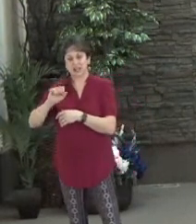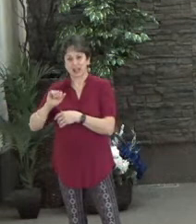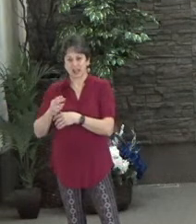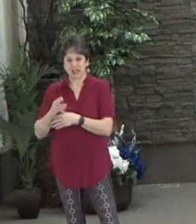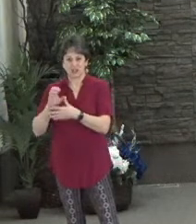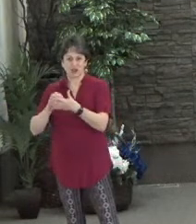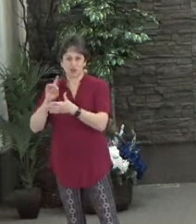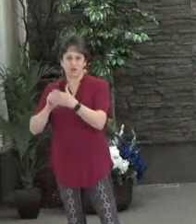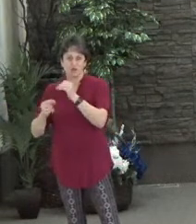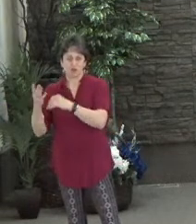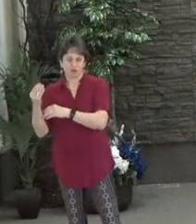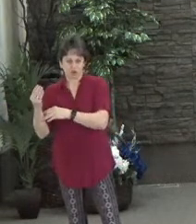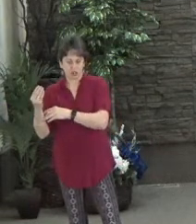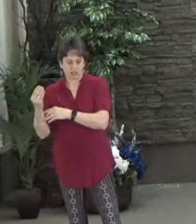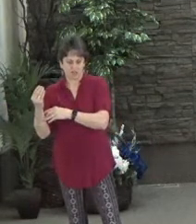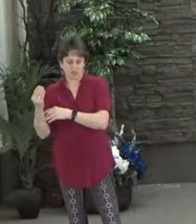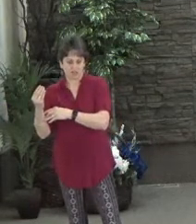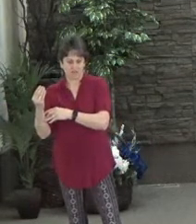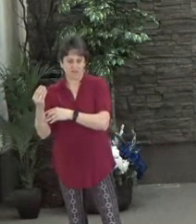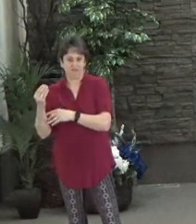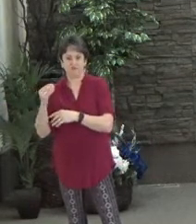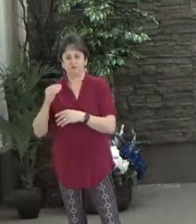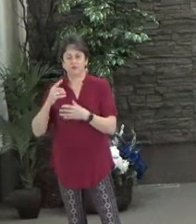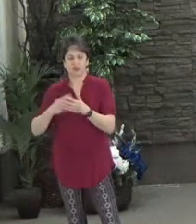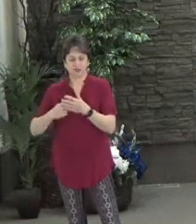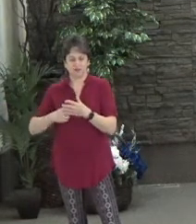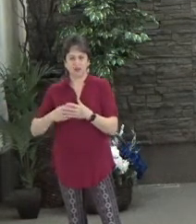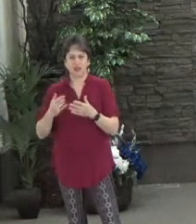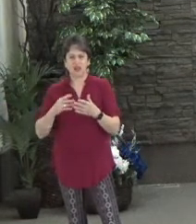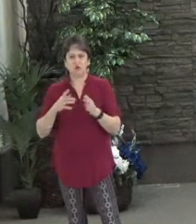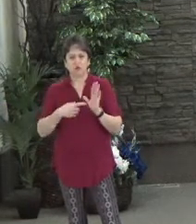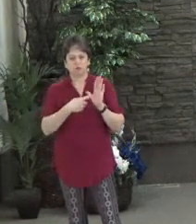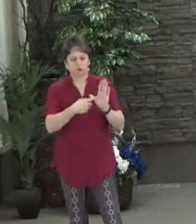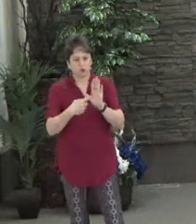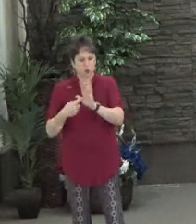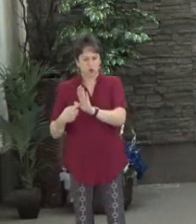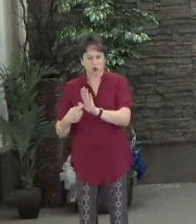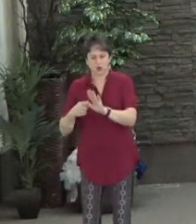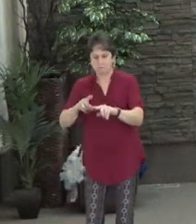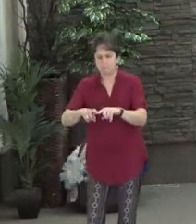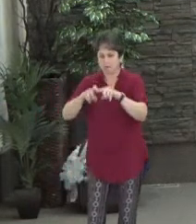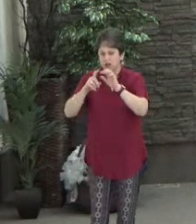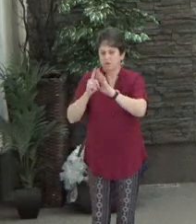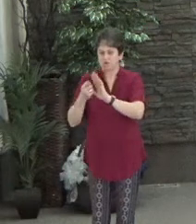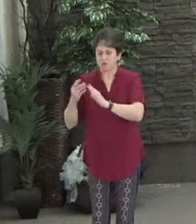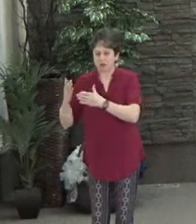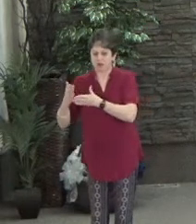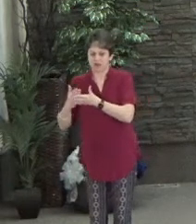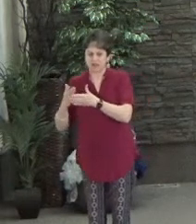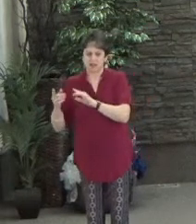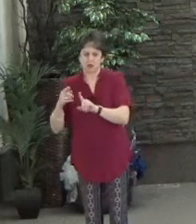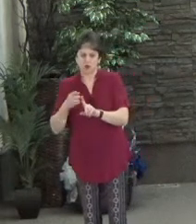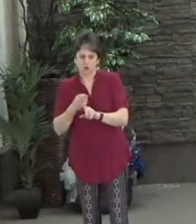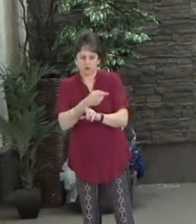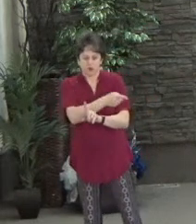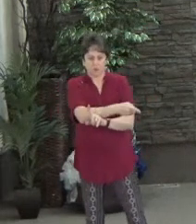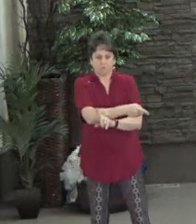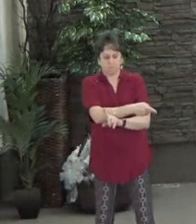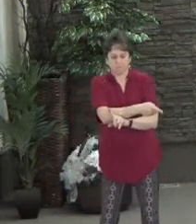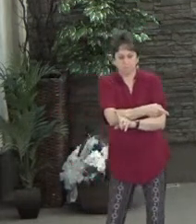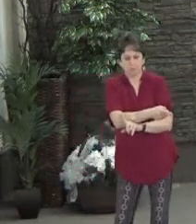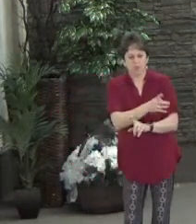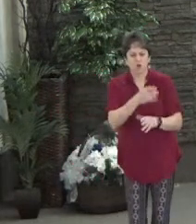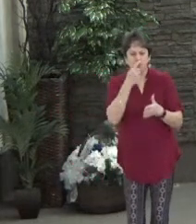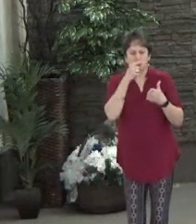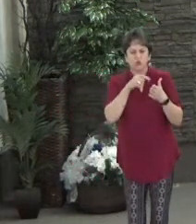Isaiah 8, verse 14 in mind. And I want to point this out, pause for just a second from my sermon and go off script. I want you